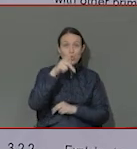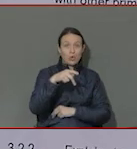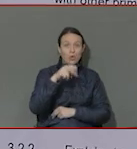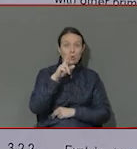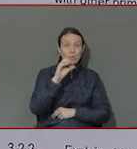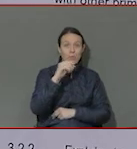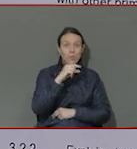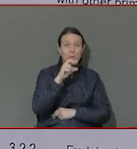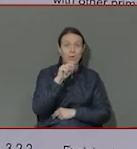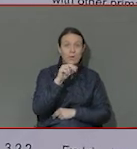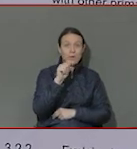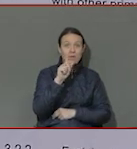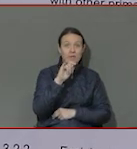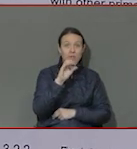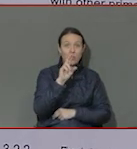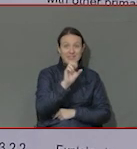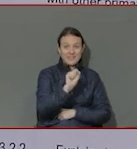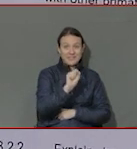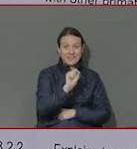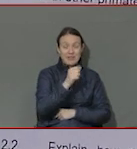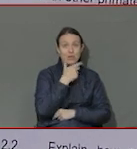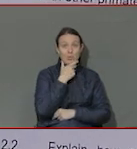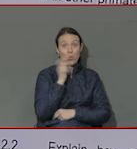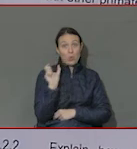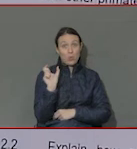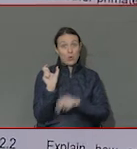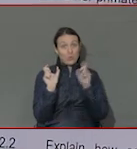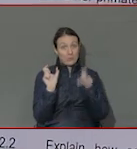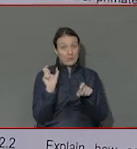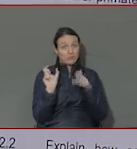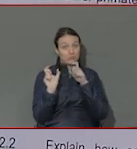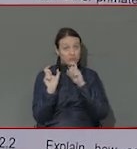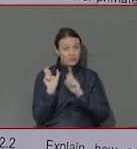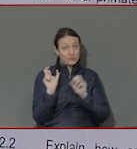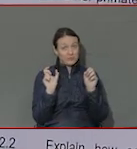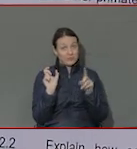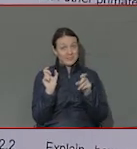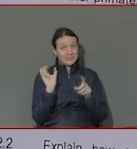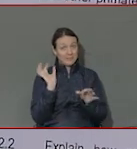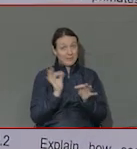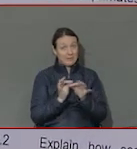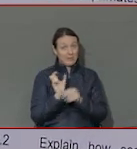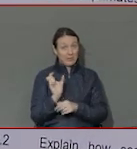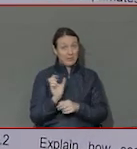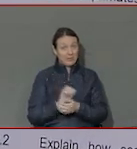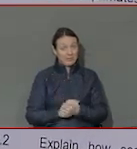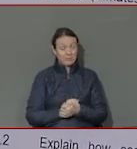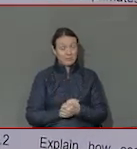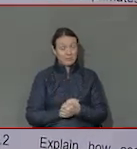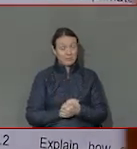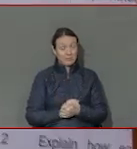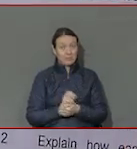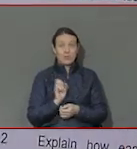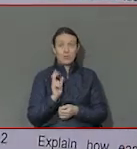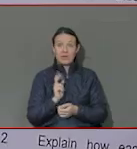non-prognathous. We only talk of the jaw. We use the term prognathous when we talk of the jaws. And